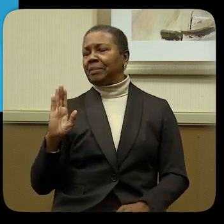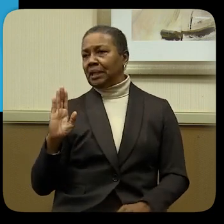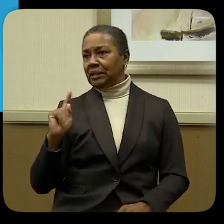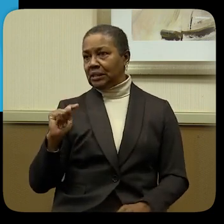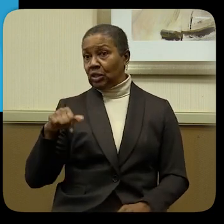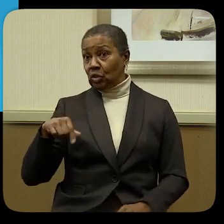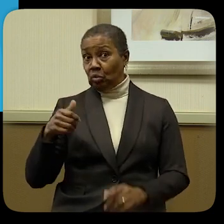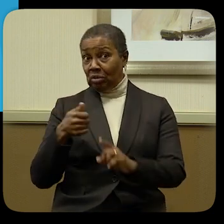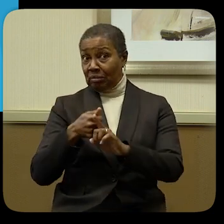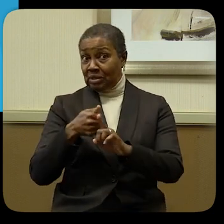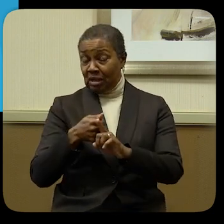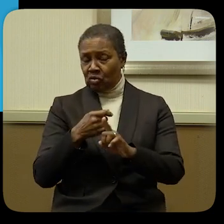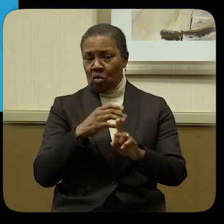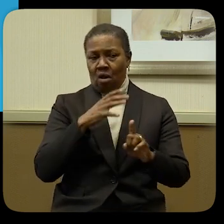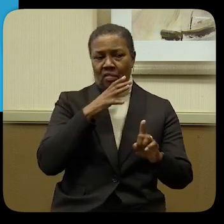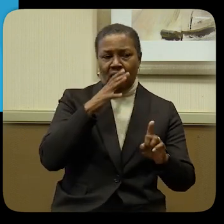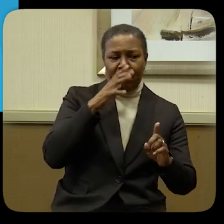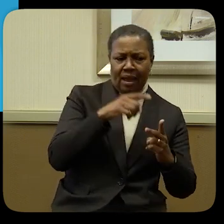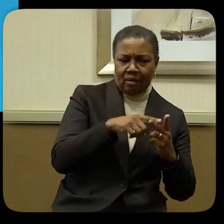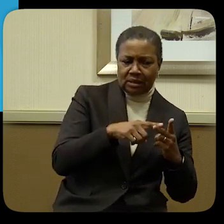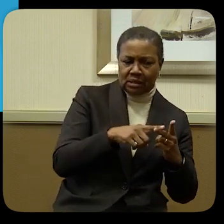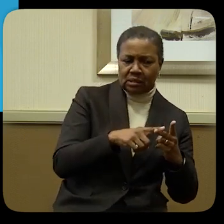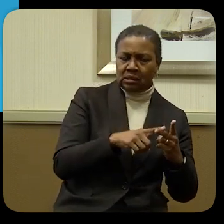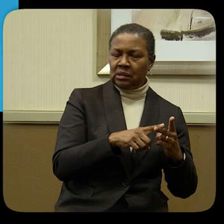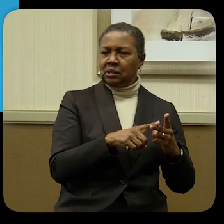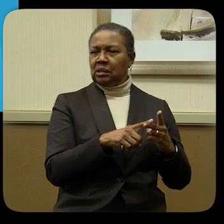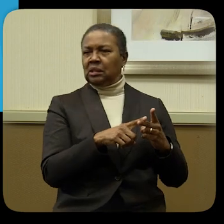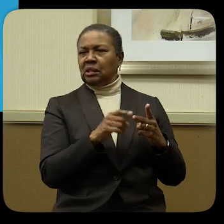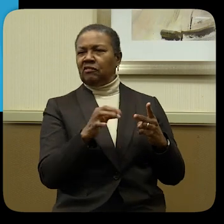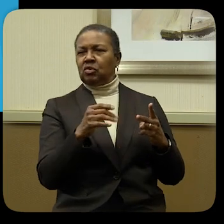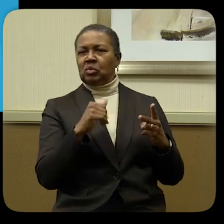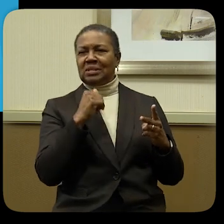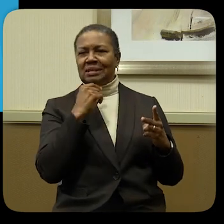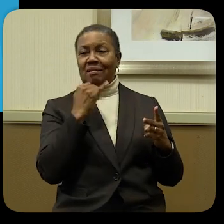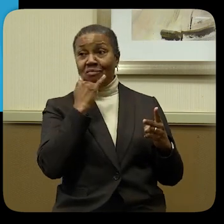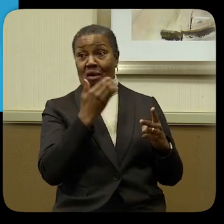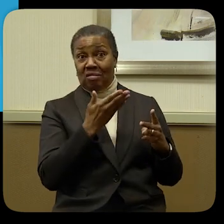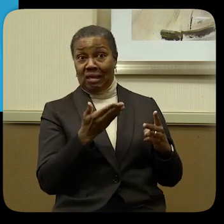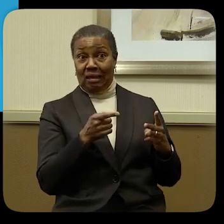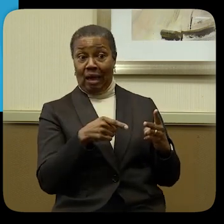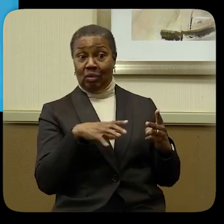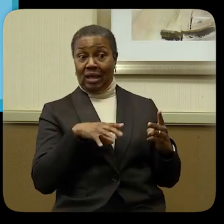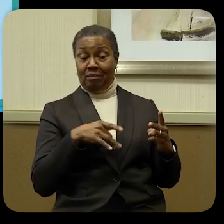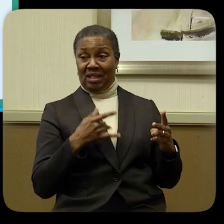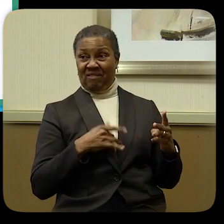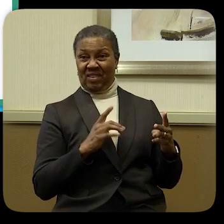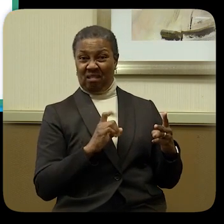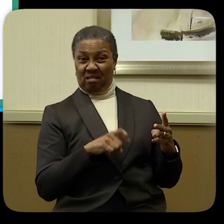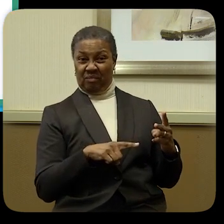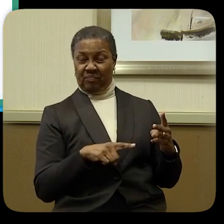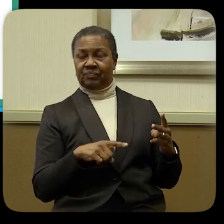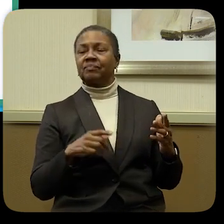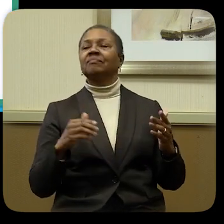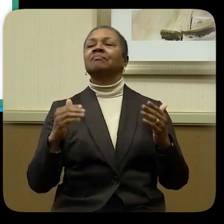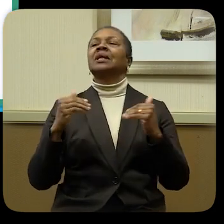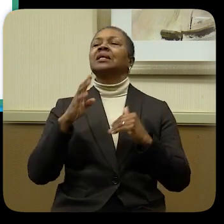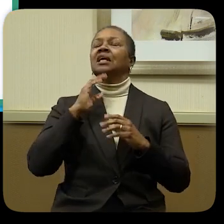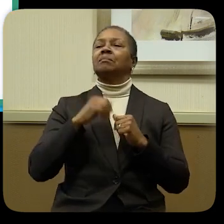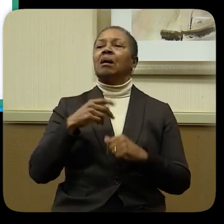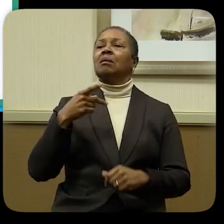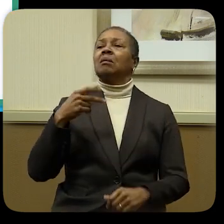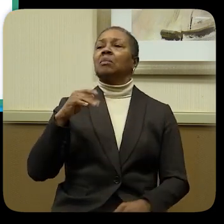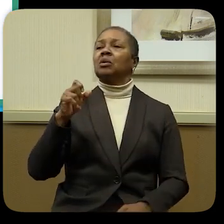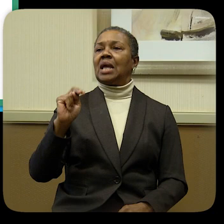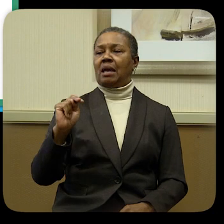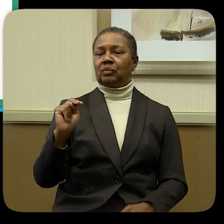parents who are wouldn't feel recognized within your space. All right, I'm gonna skip over this real quick. So then talking about